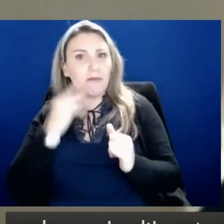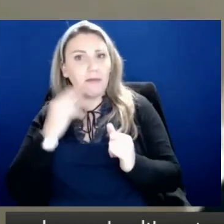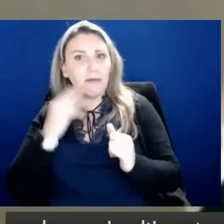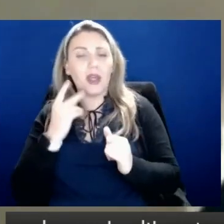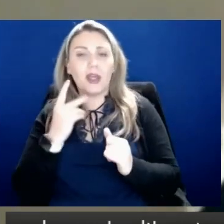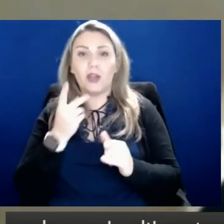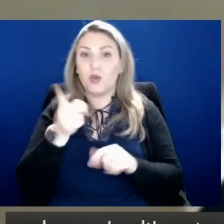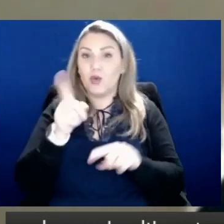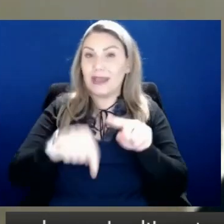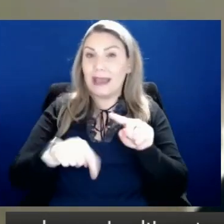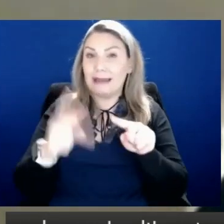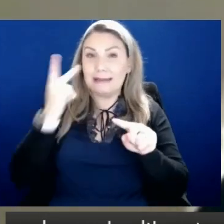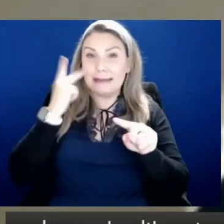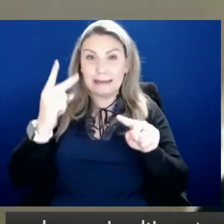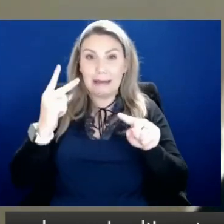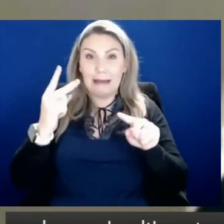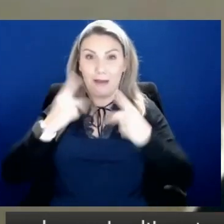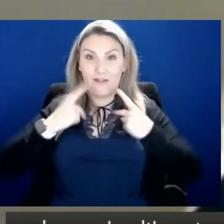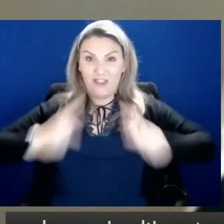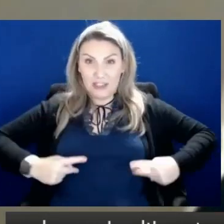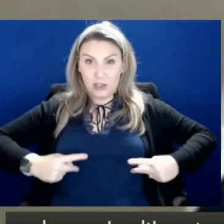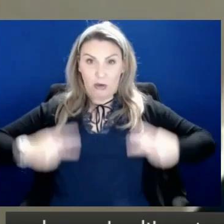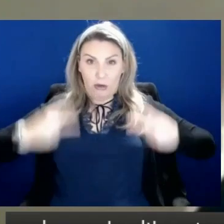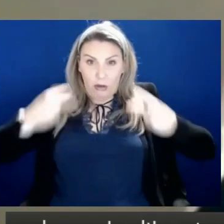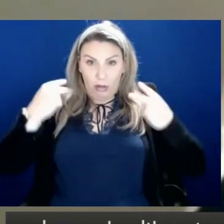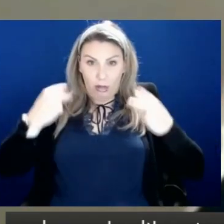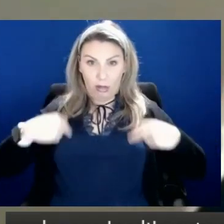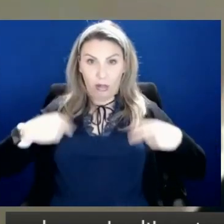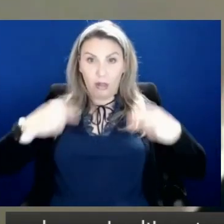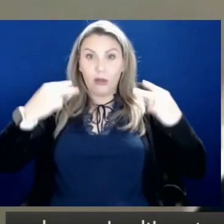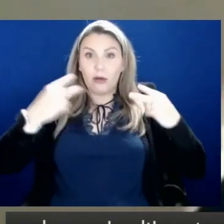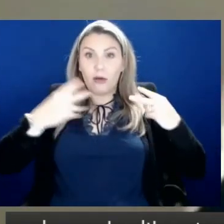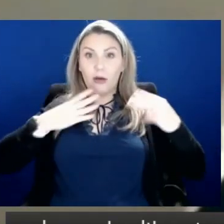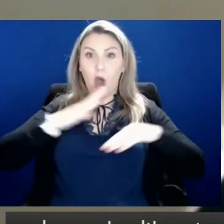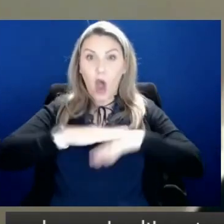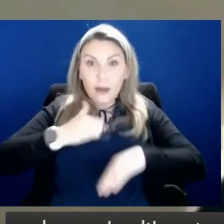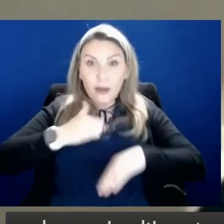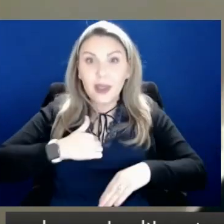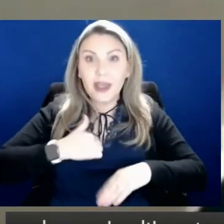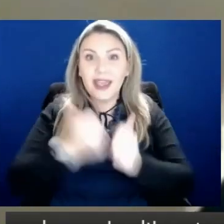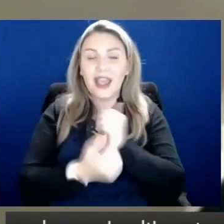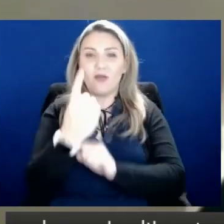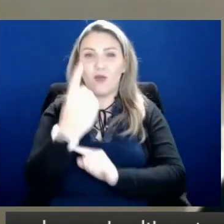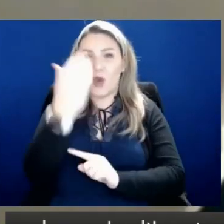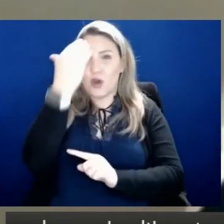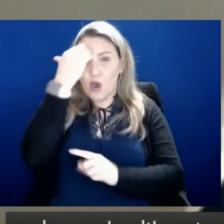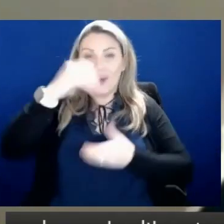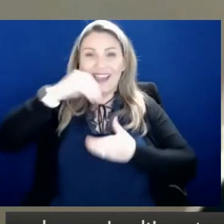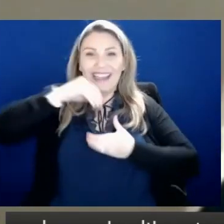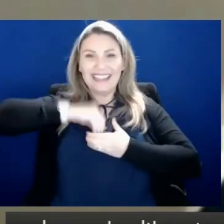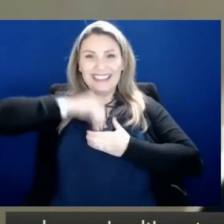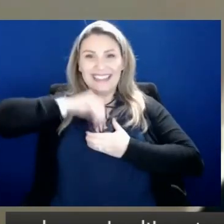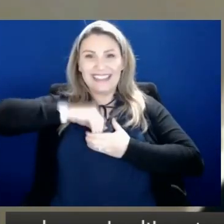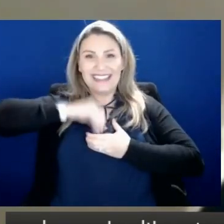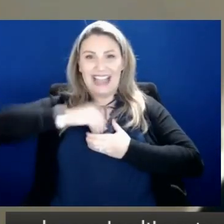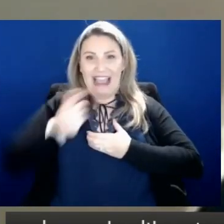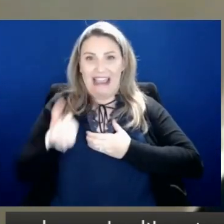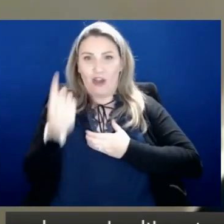can't see it on me, everybody there knew inside what was going